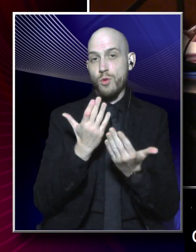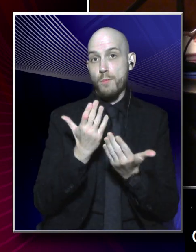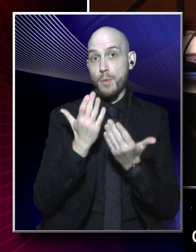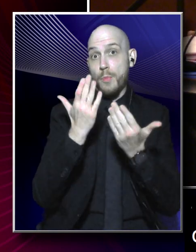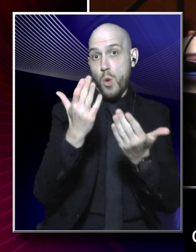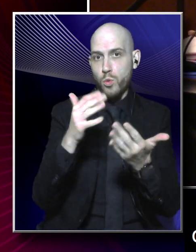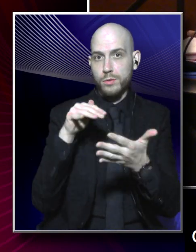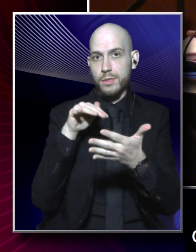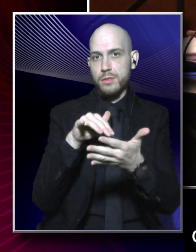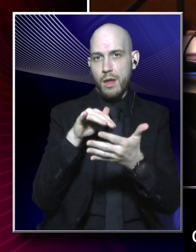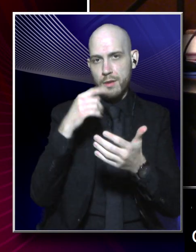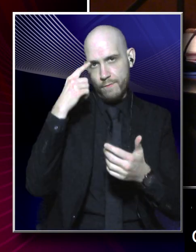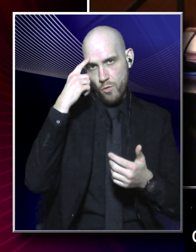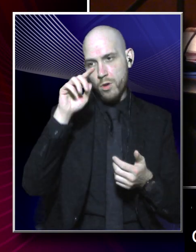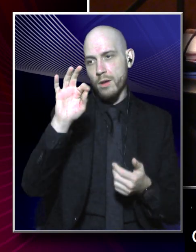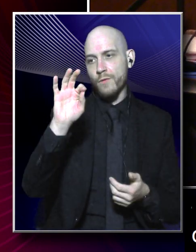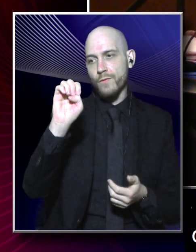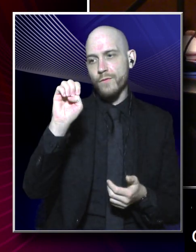study.